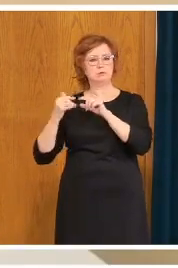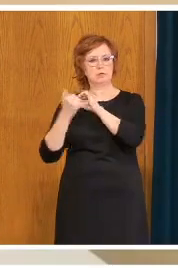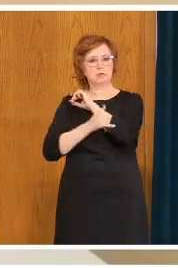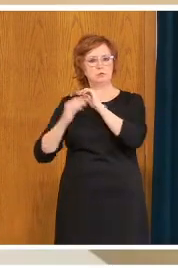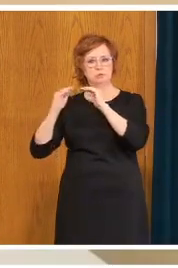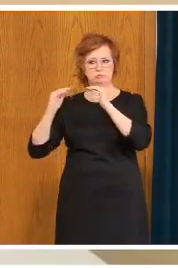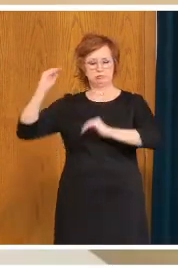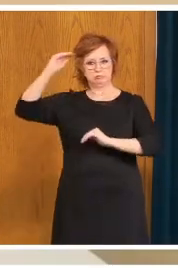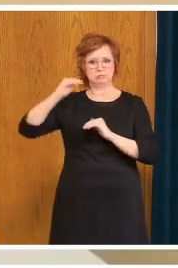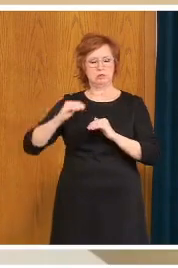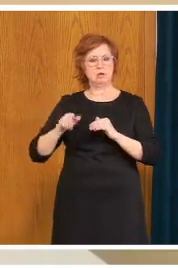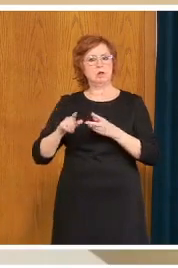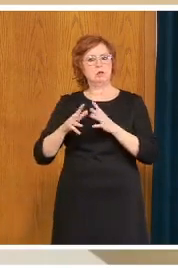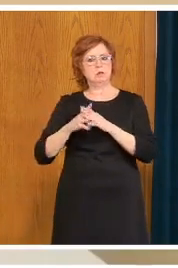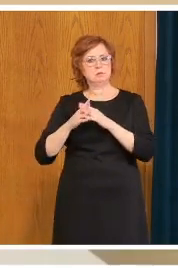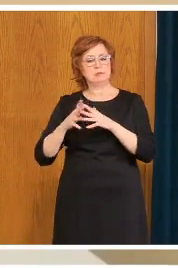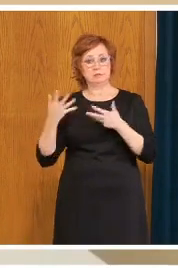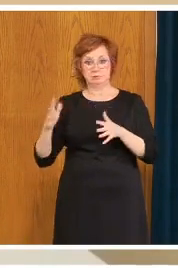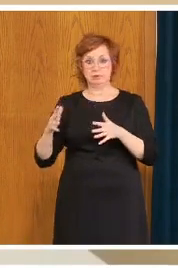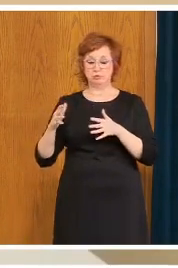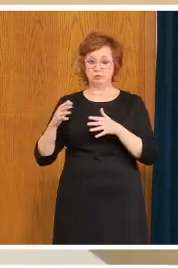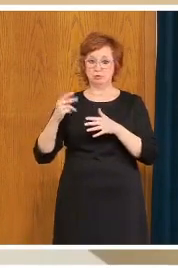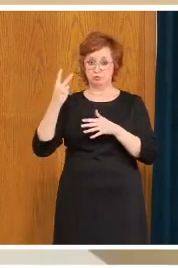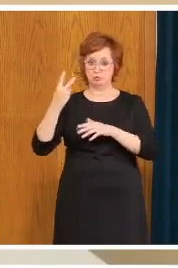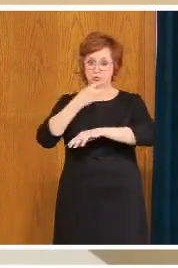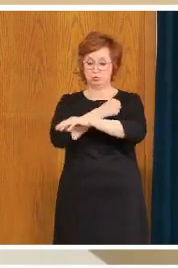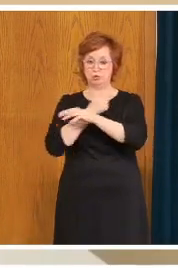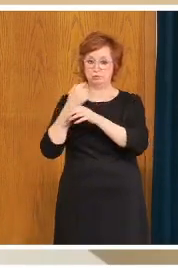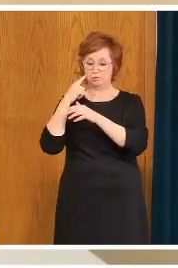of their population not just one dose but 2 doses.